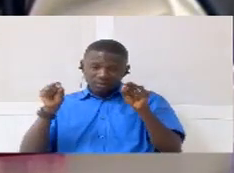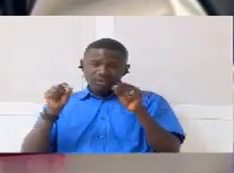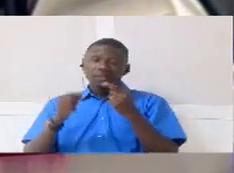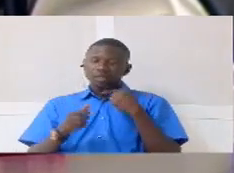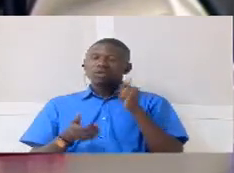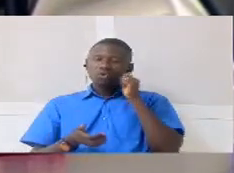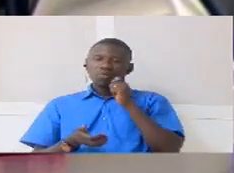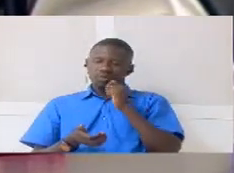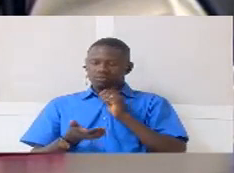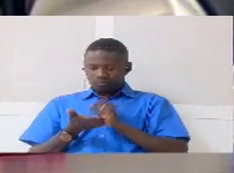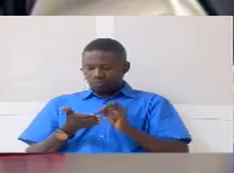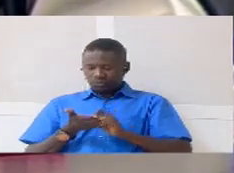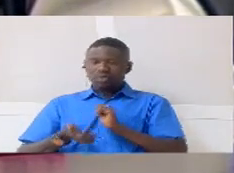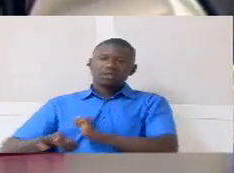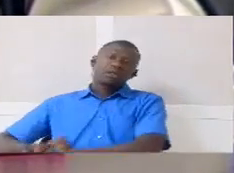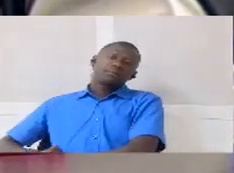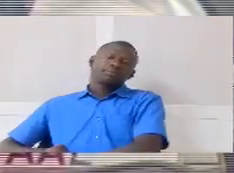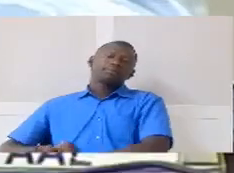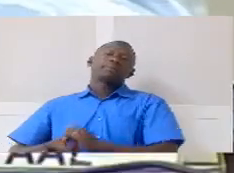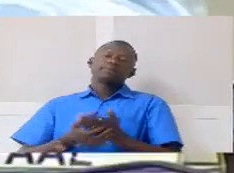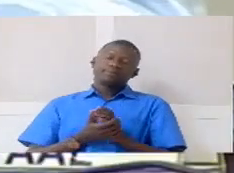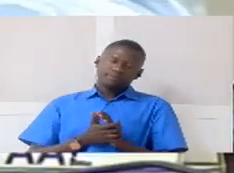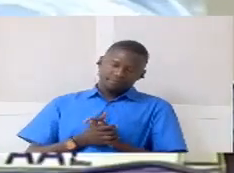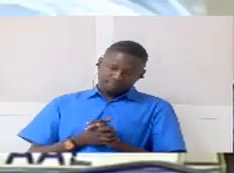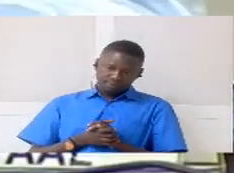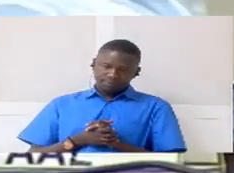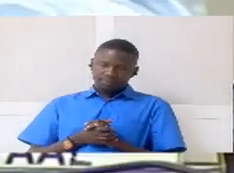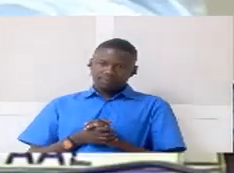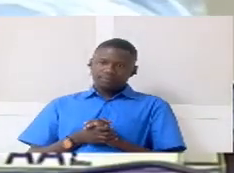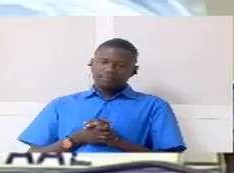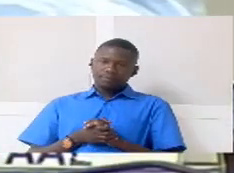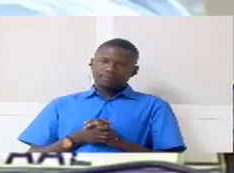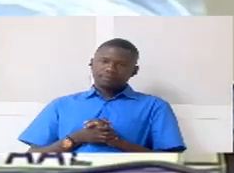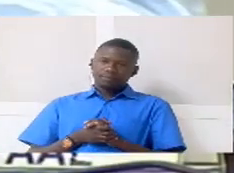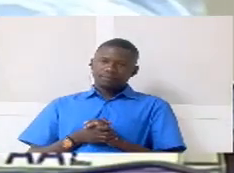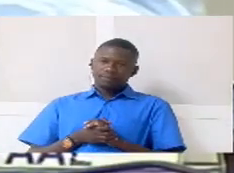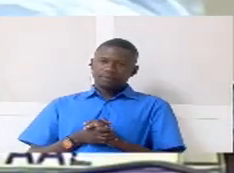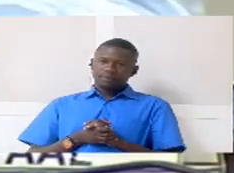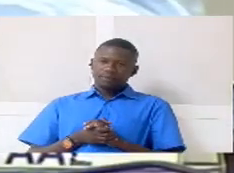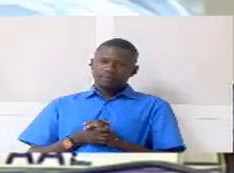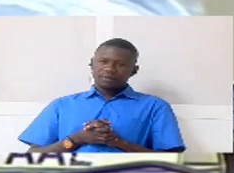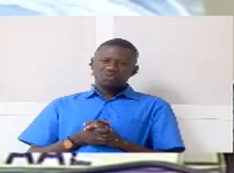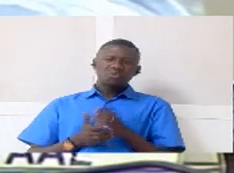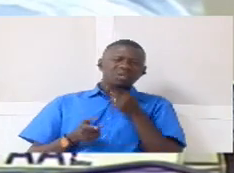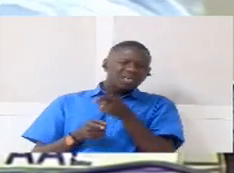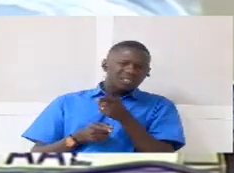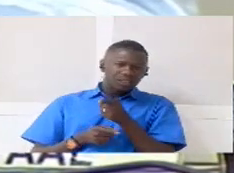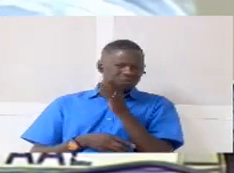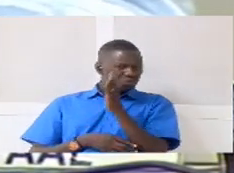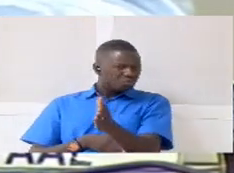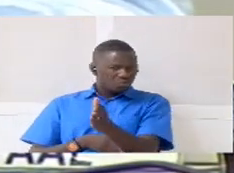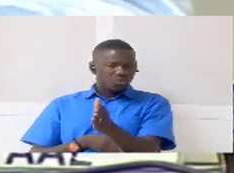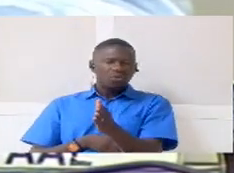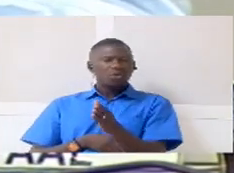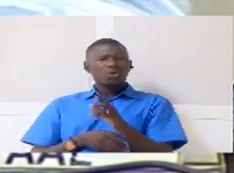would write down. Is that in fact setting the record straight, or